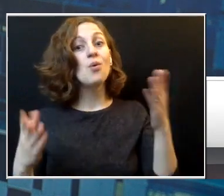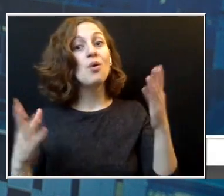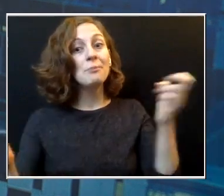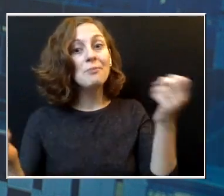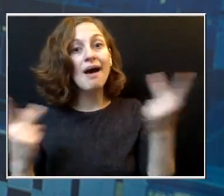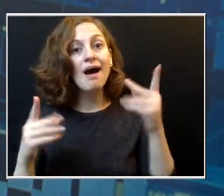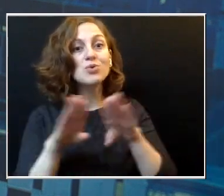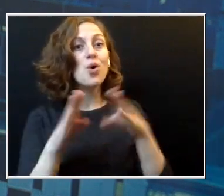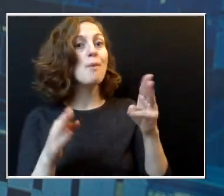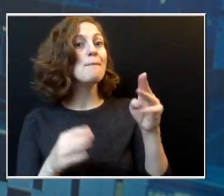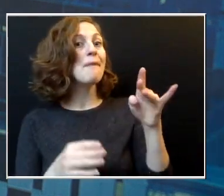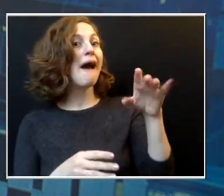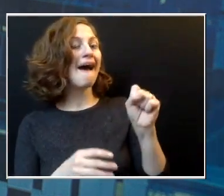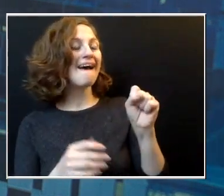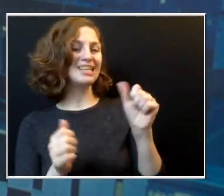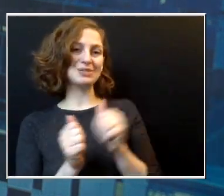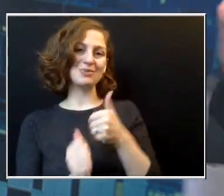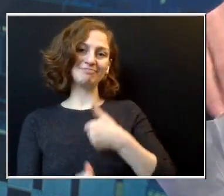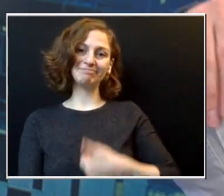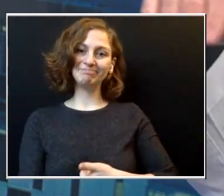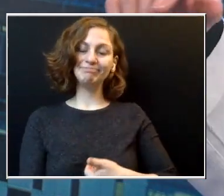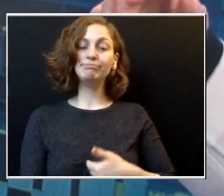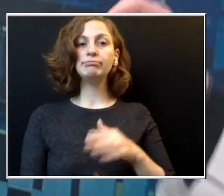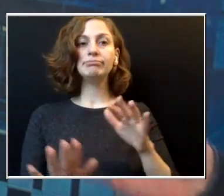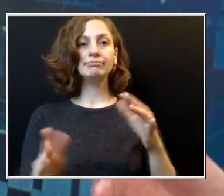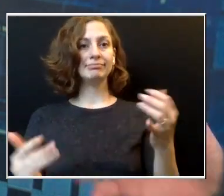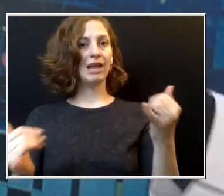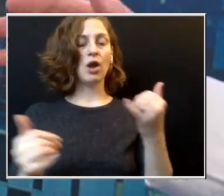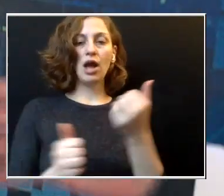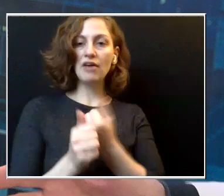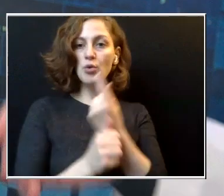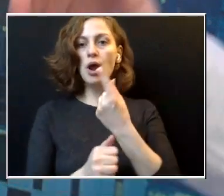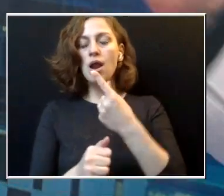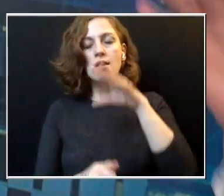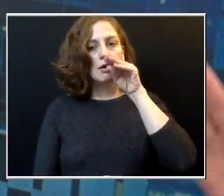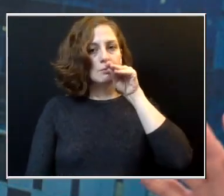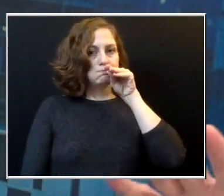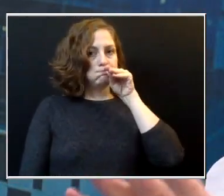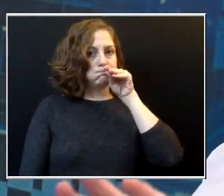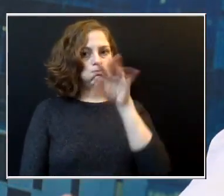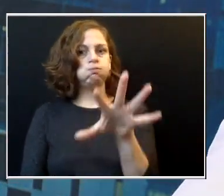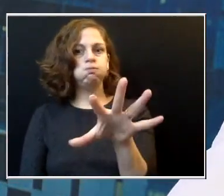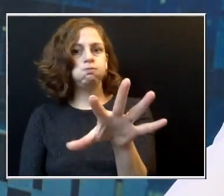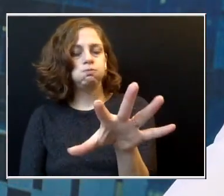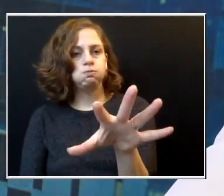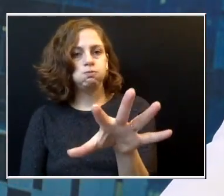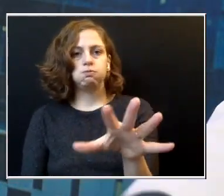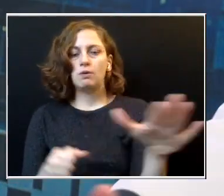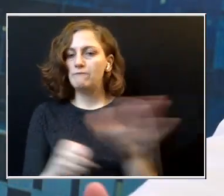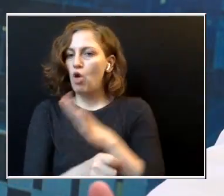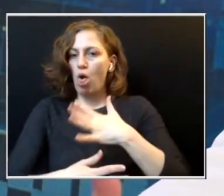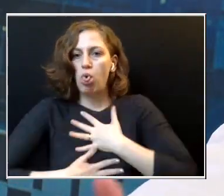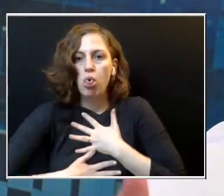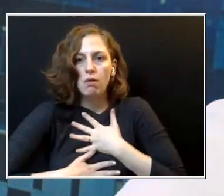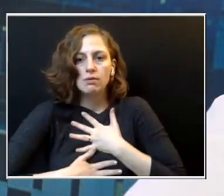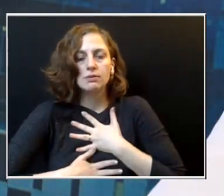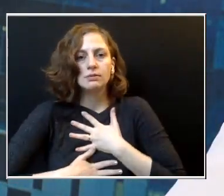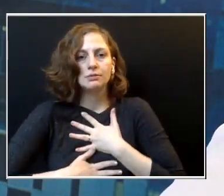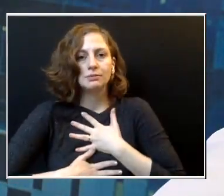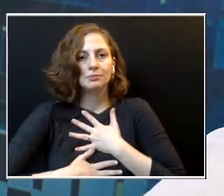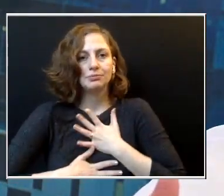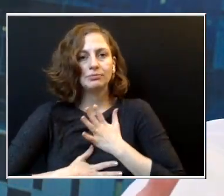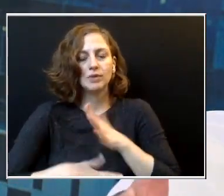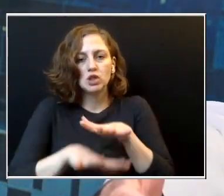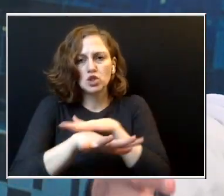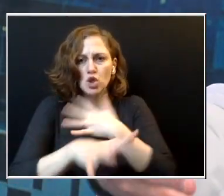want everybody to stop and take a deep breath. First, I want you to blow all the air in your lungs all the way out. Take a slow, deep breath all the way